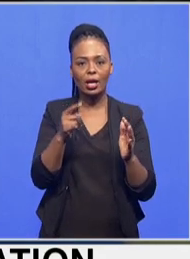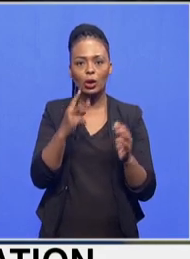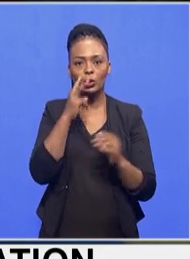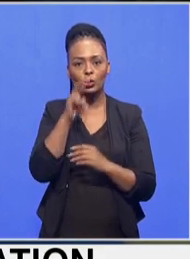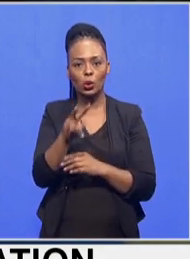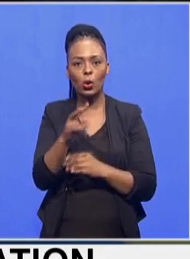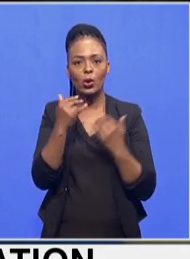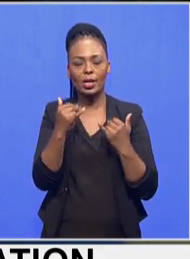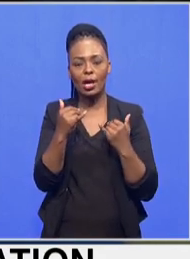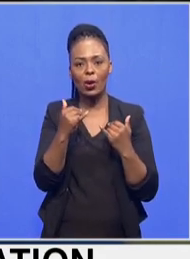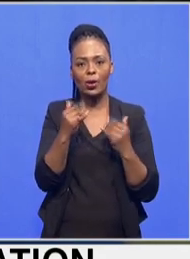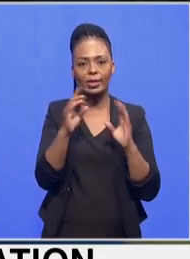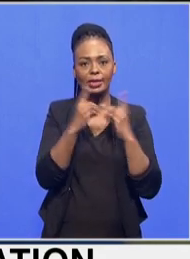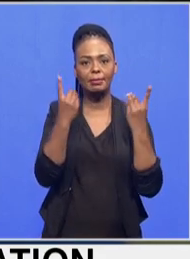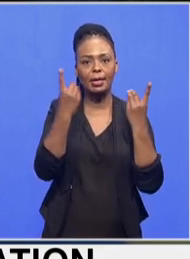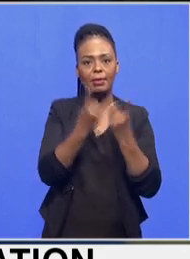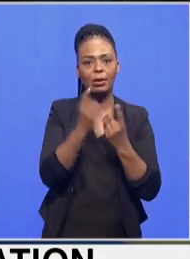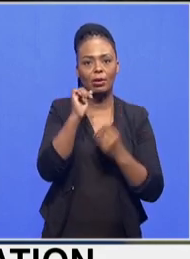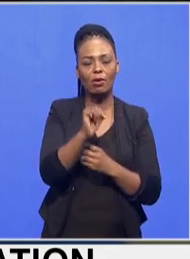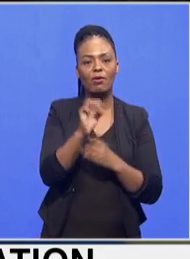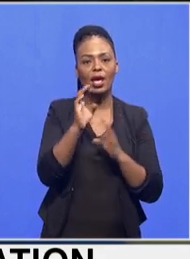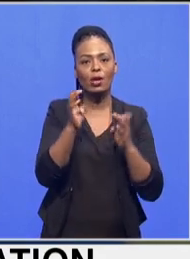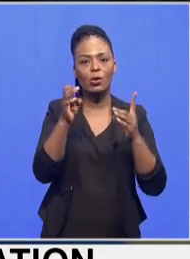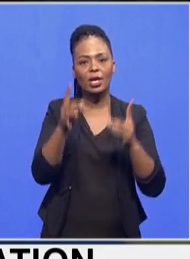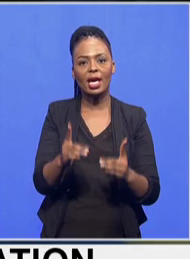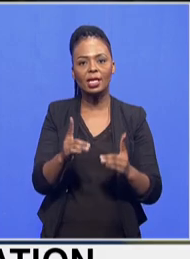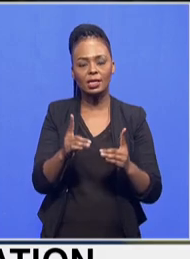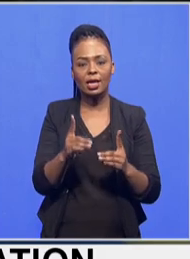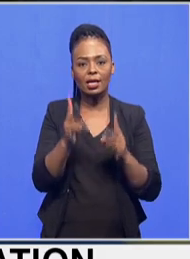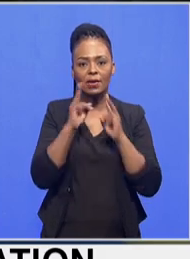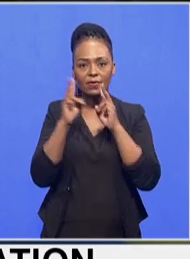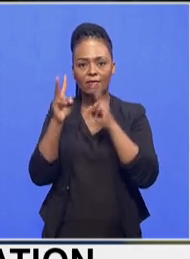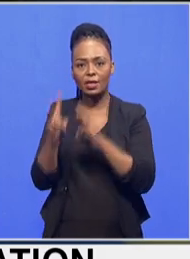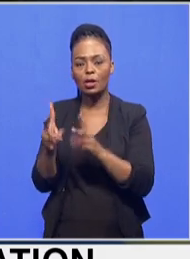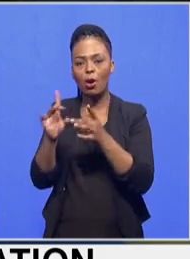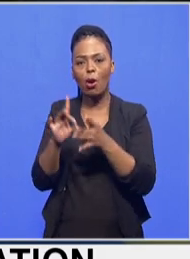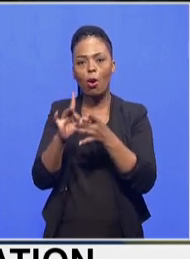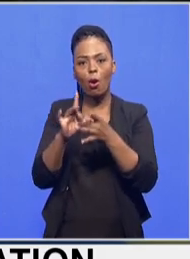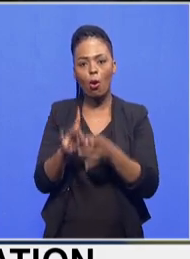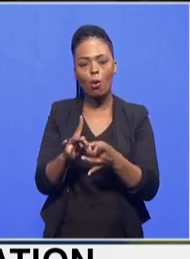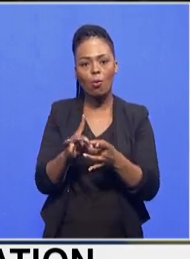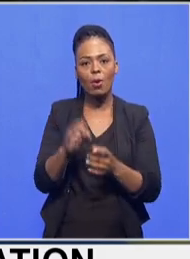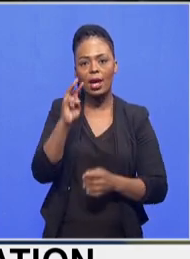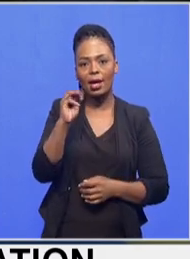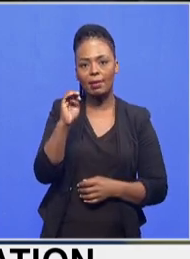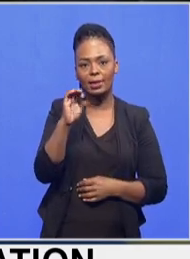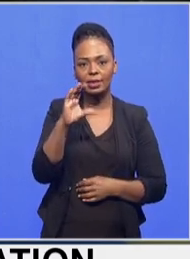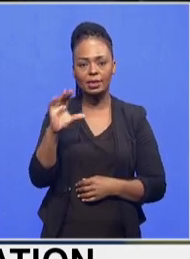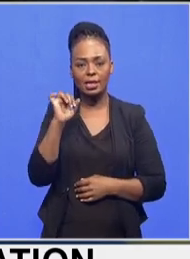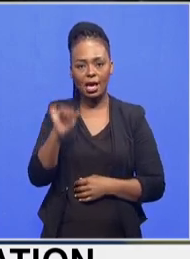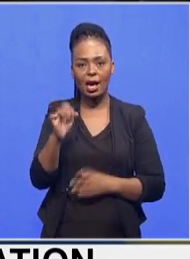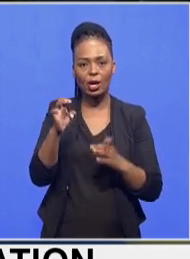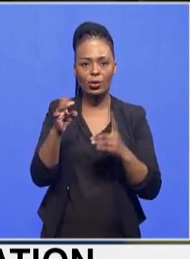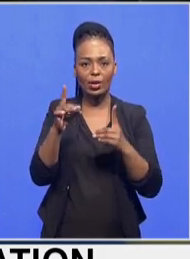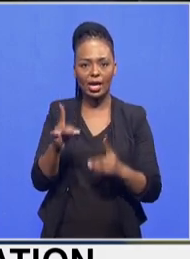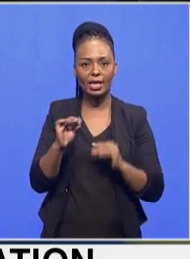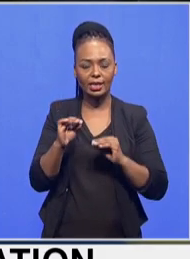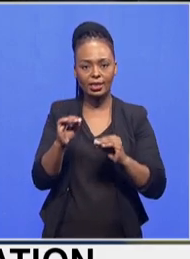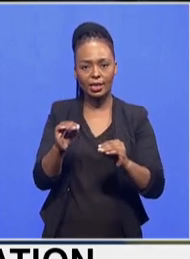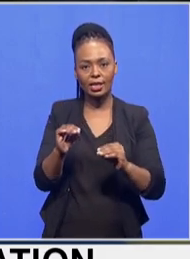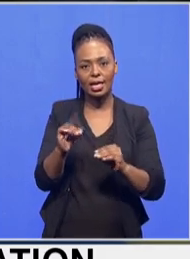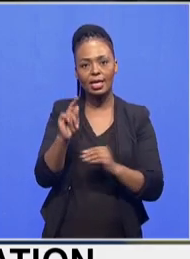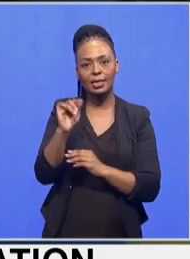the Department of Education visiting the home of the MEC of Education, Tate, Makgoe,